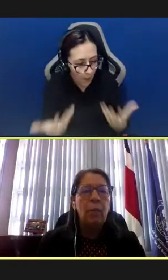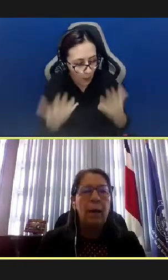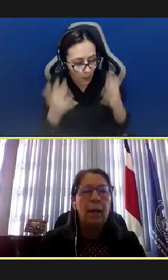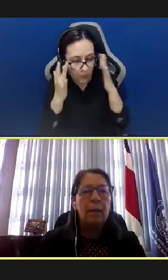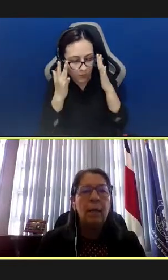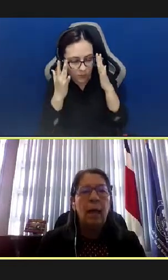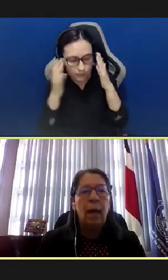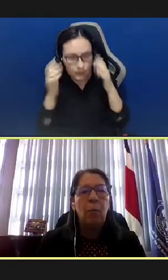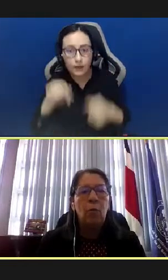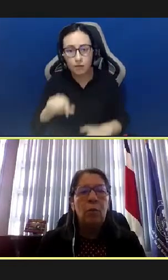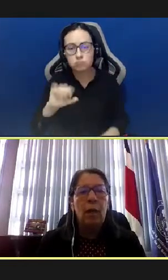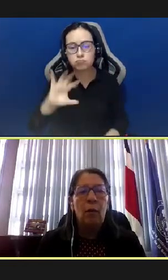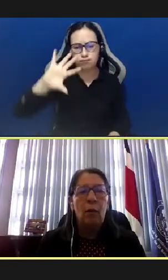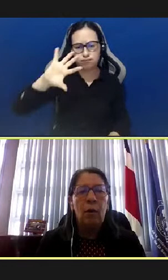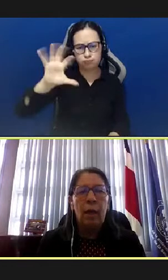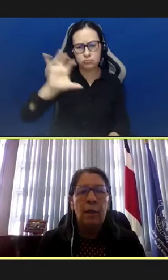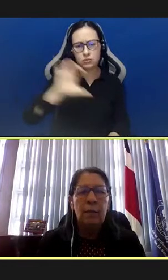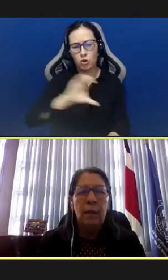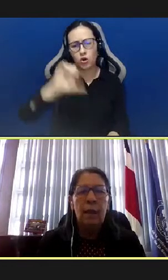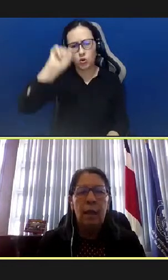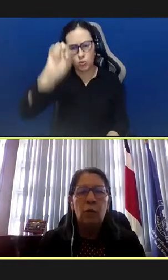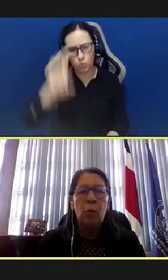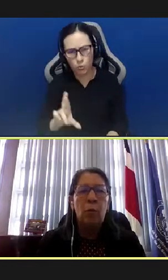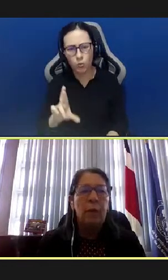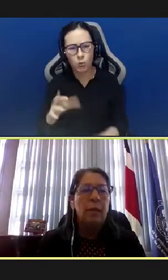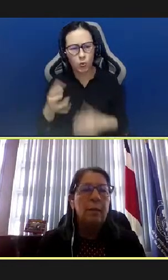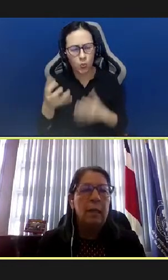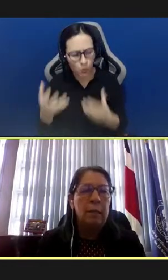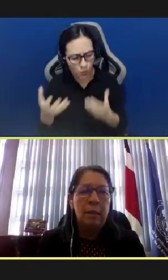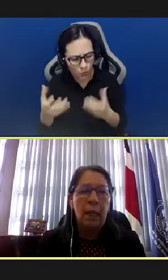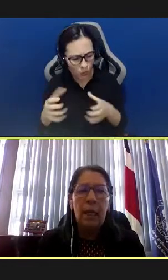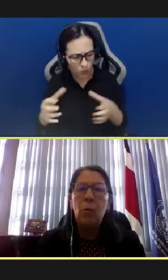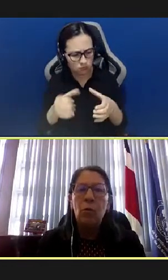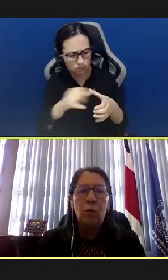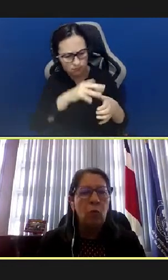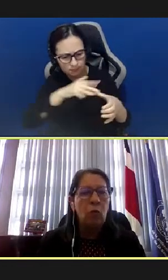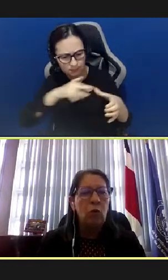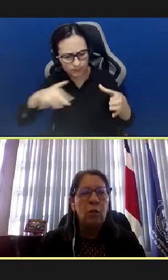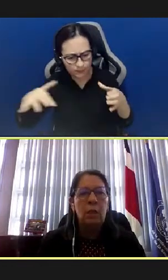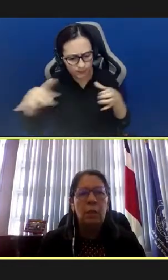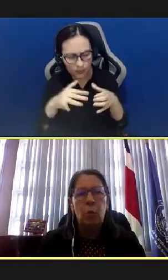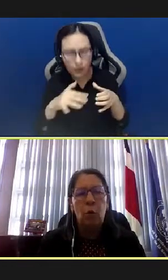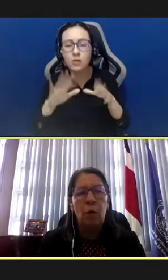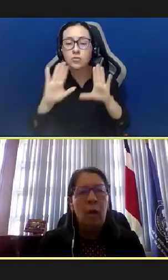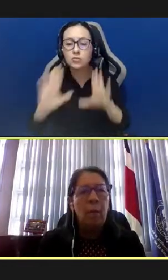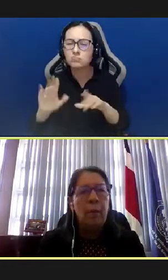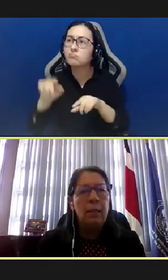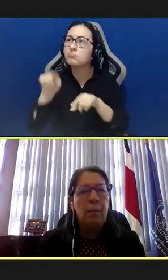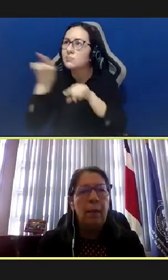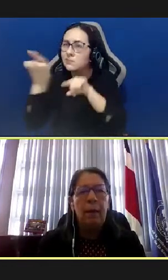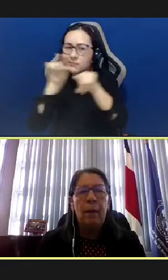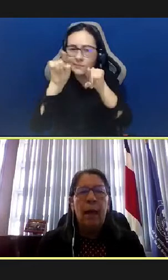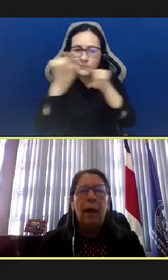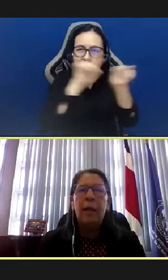second survey that was done to with